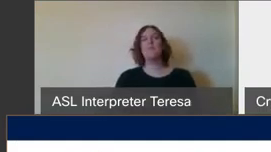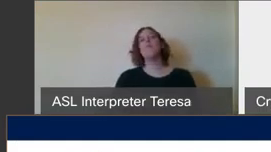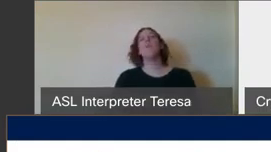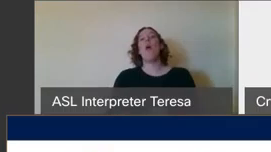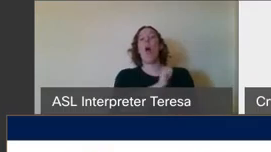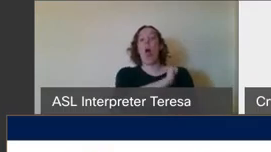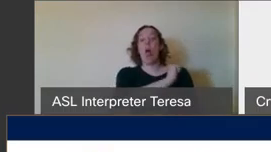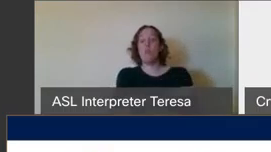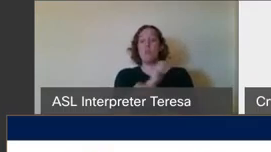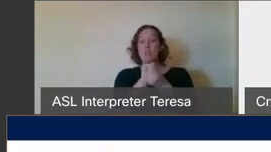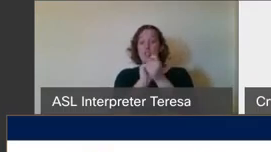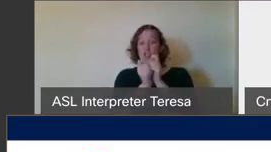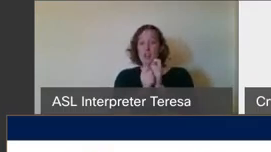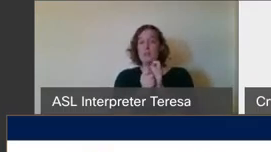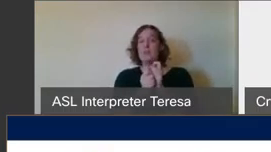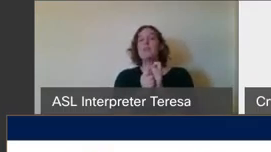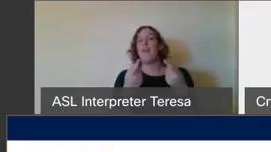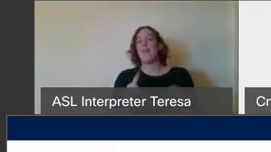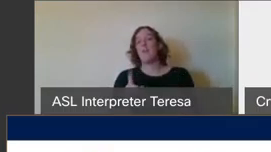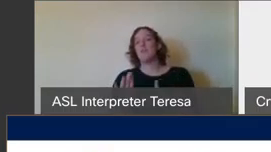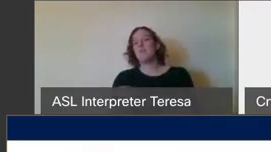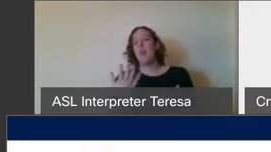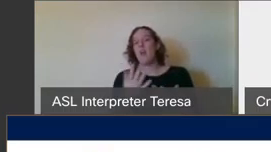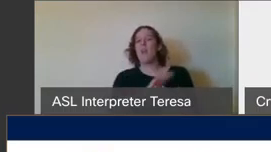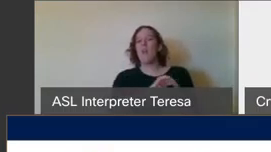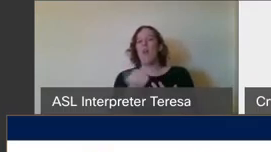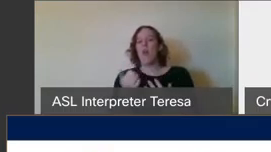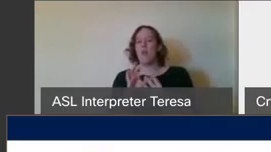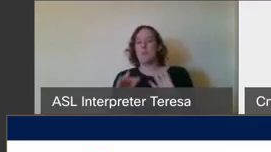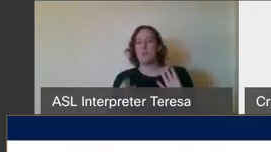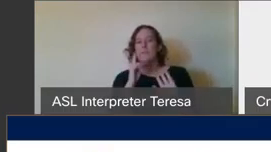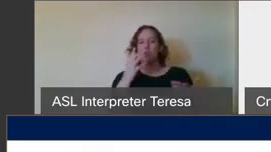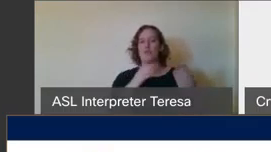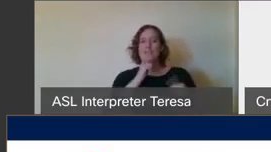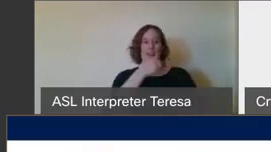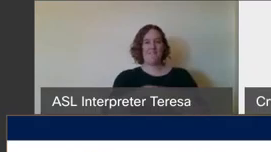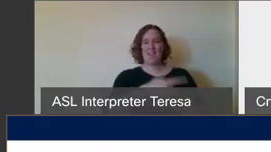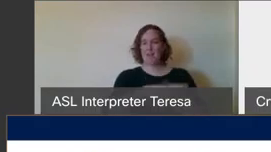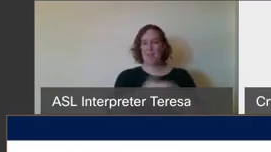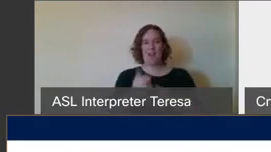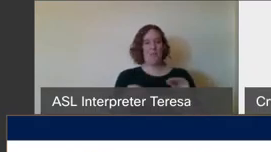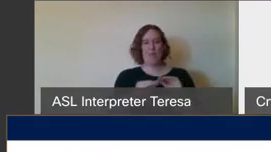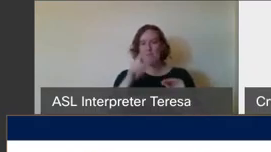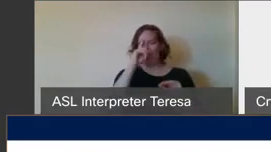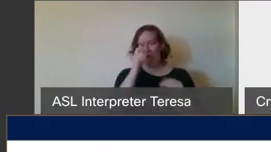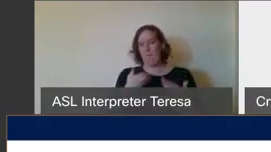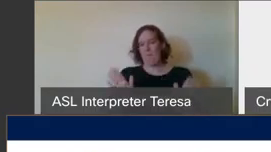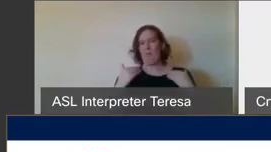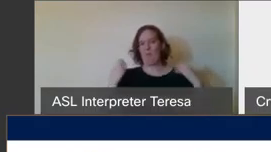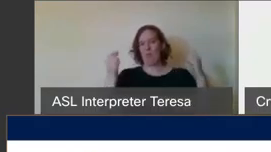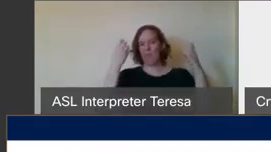Authorization adjustments were made to provide alternatives to services no longer available because of the public health